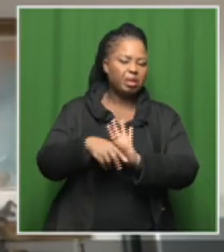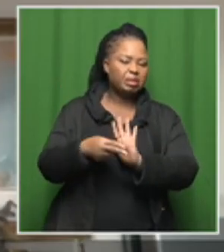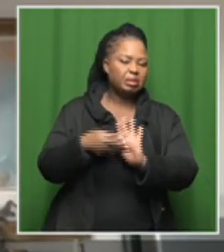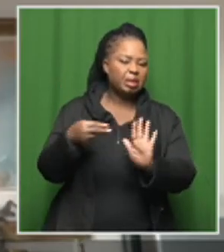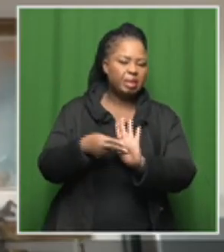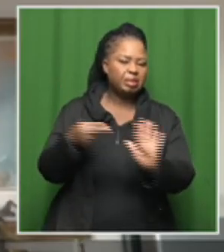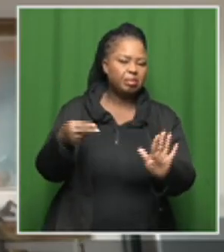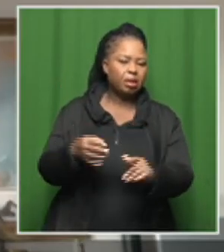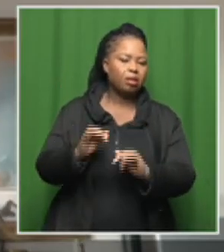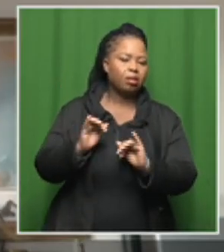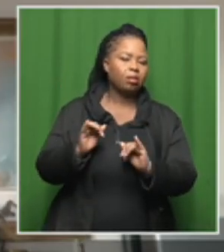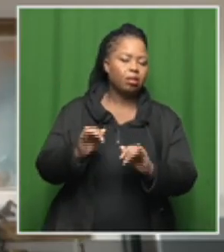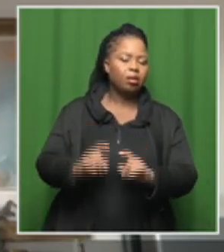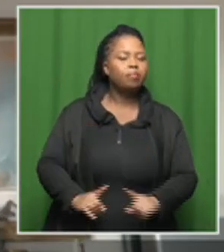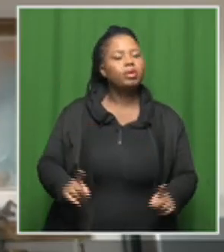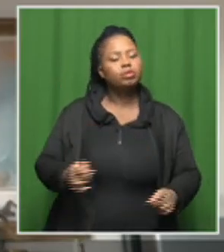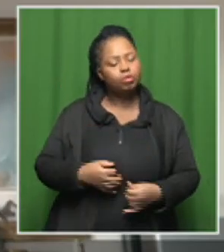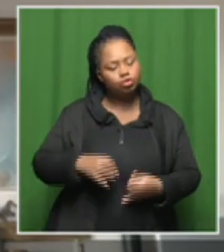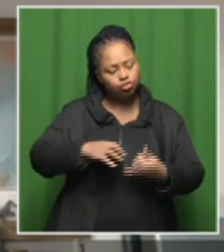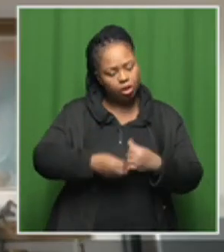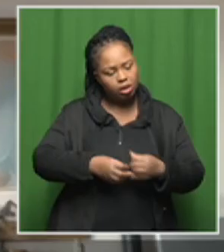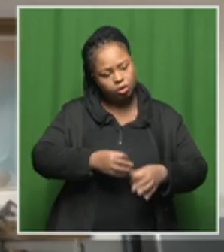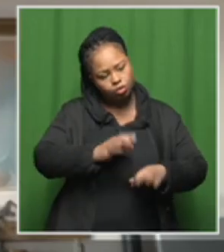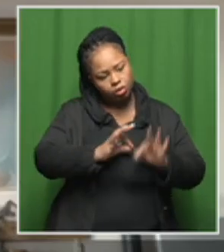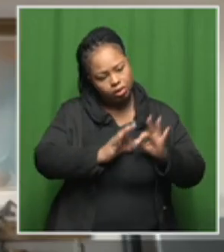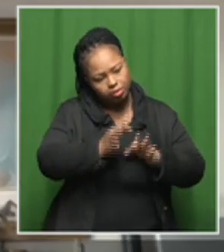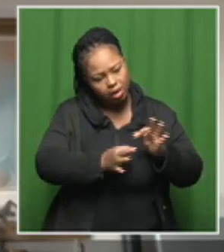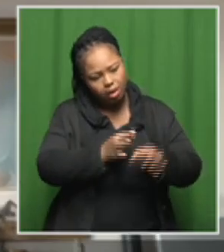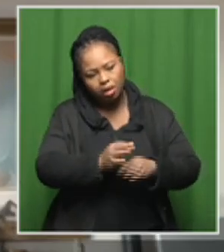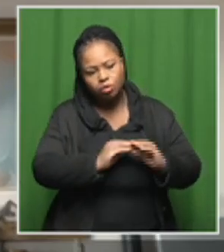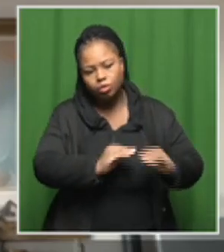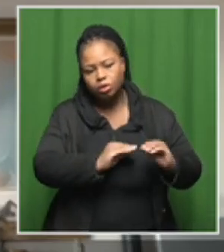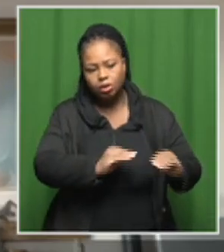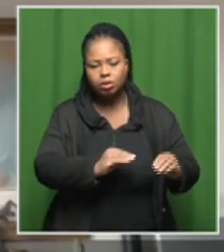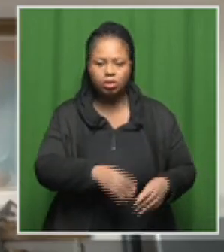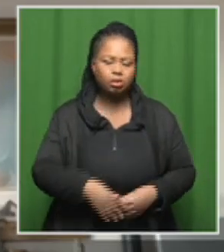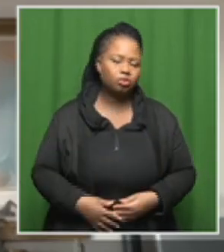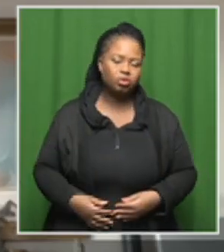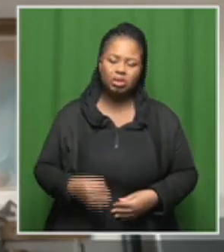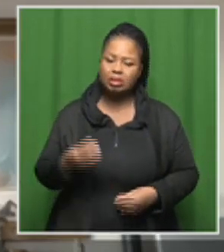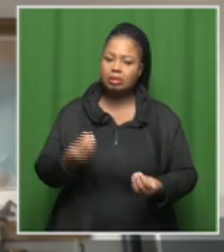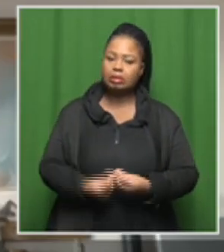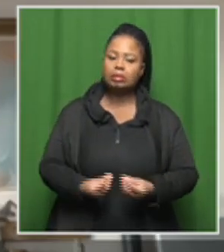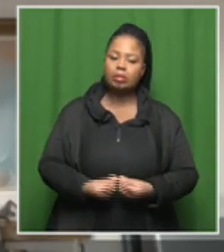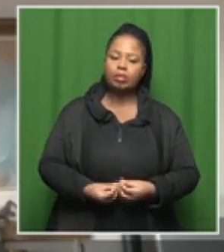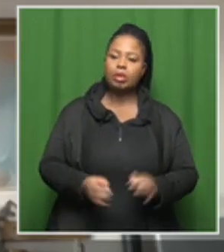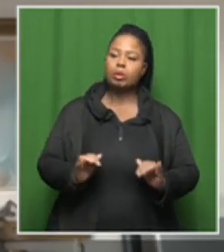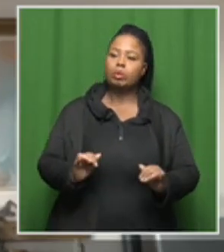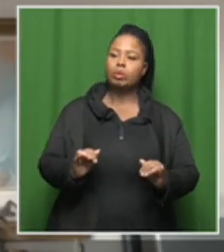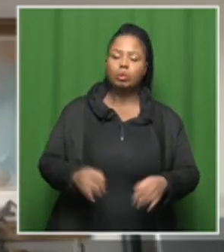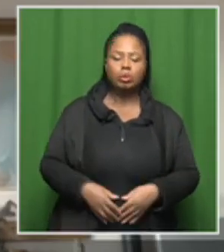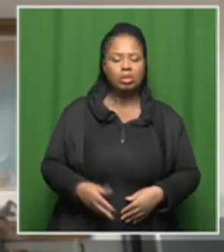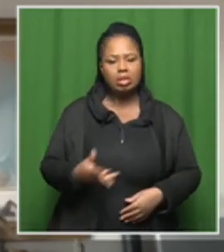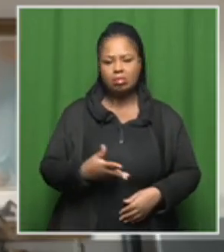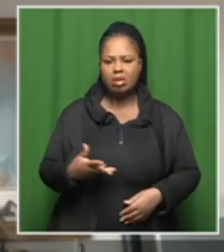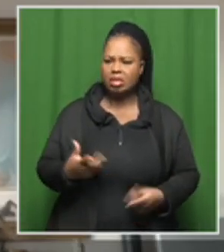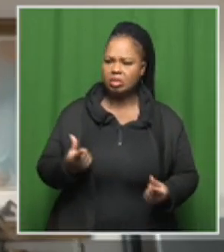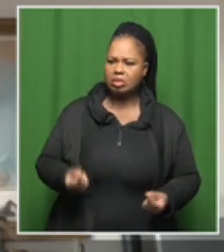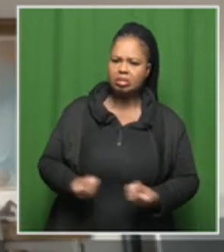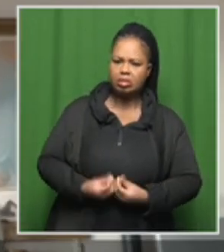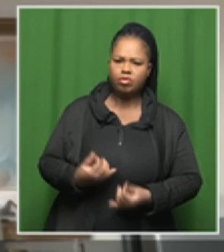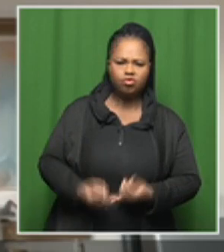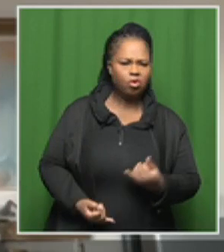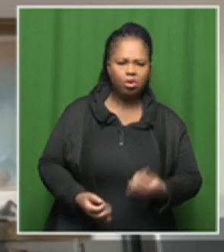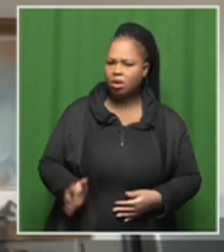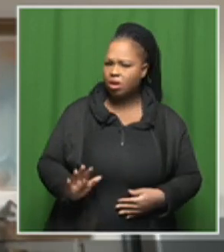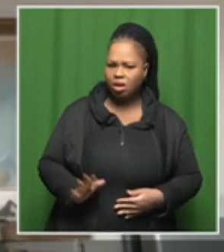trying to get the message across to communities that clubfoot is not a curse. It's not something the mother did. Nothing anybody did caused